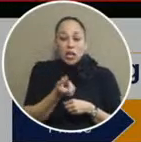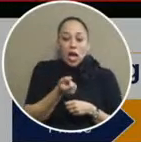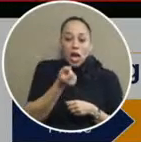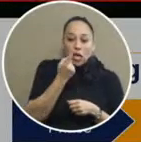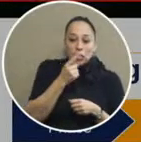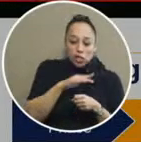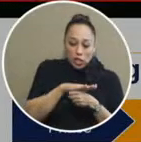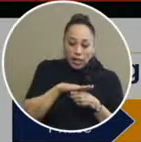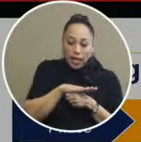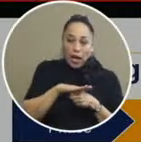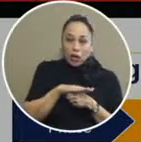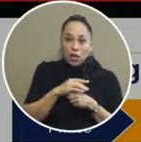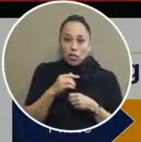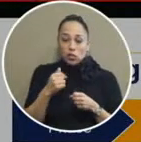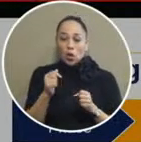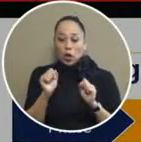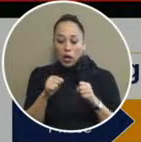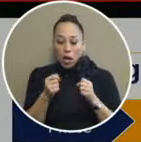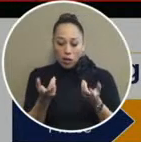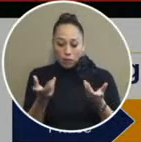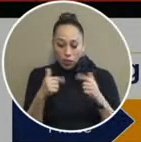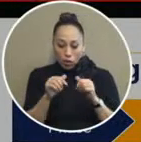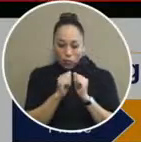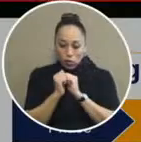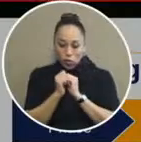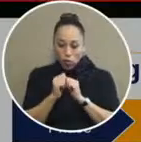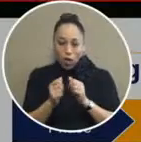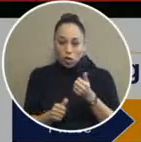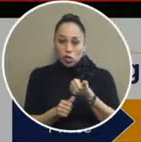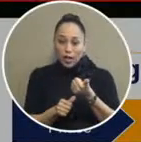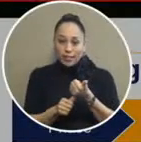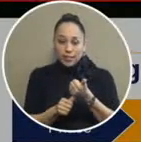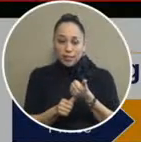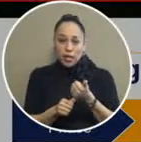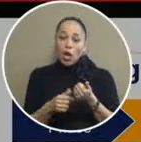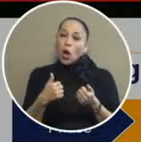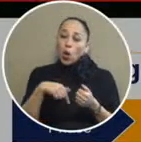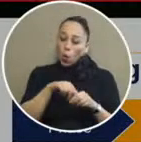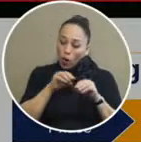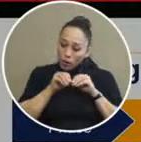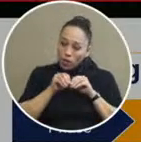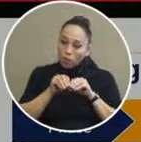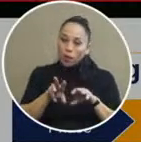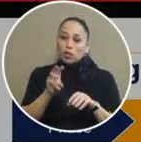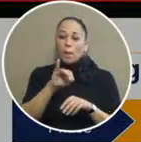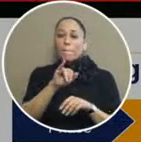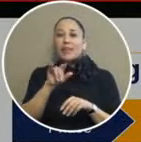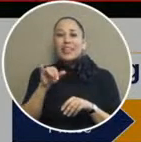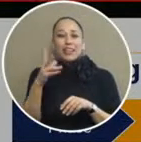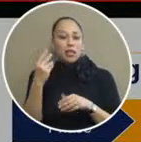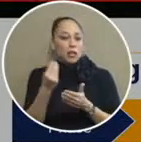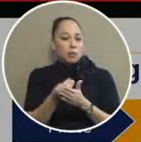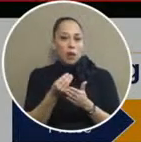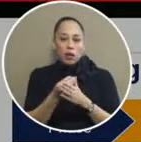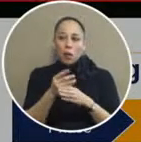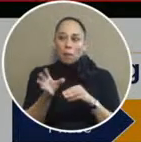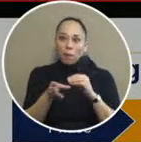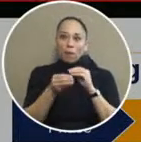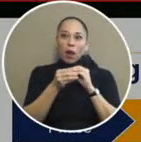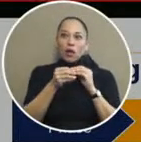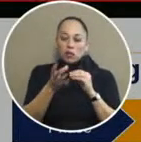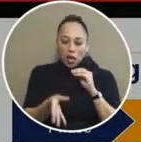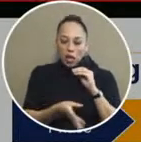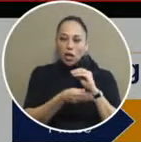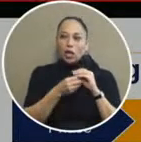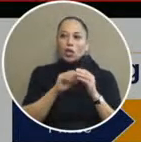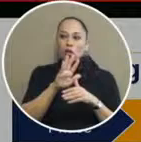understand areas that we can all come together on and assist. We've deployed those $1 million plus, right, when you include all